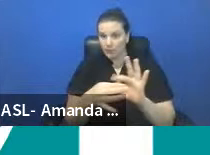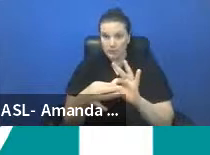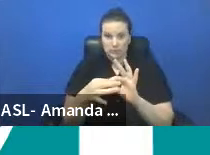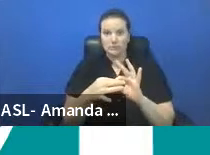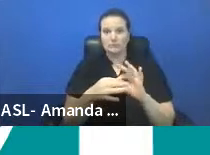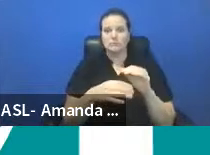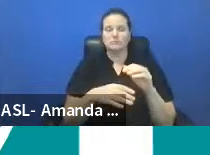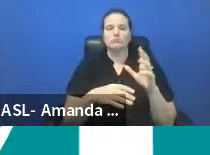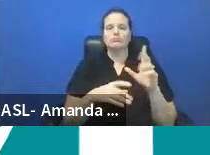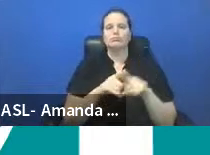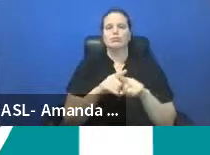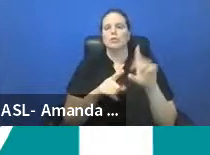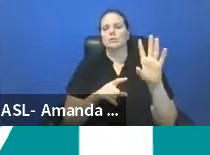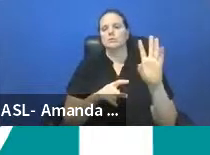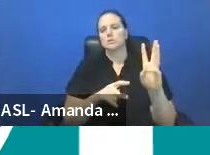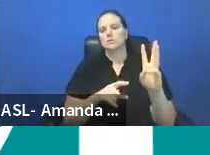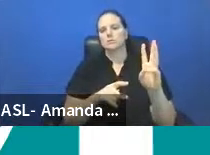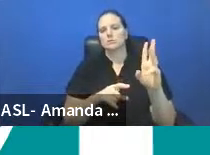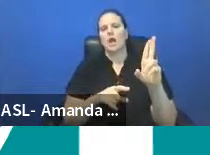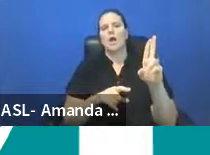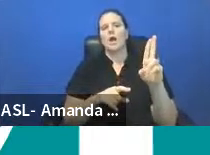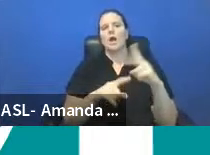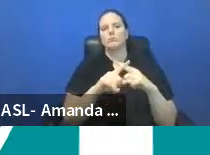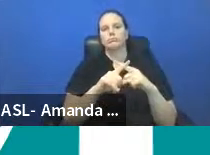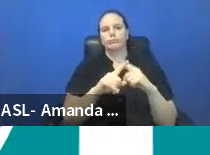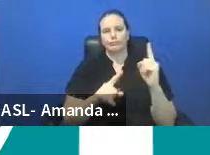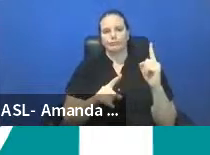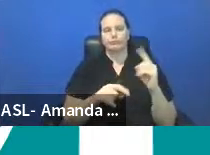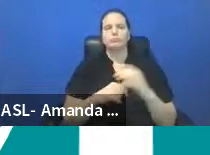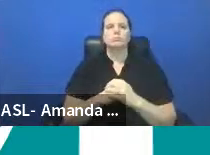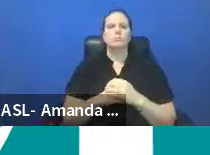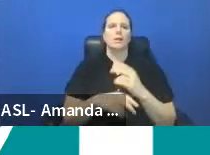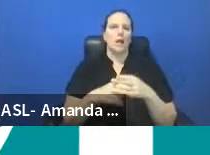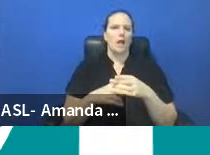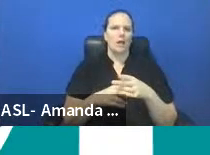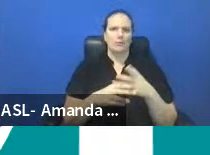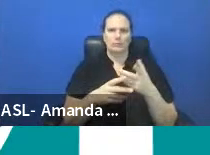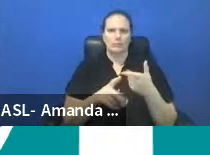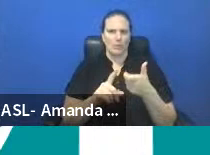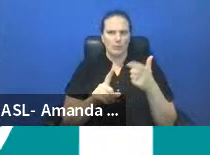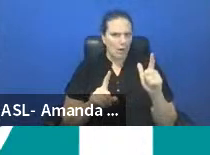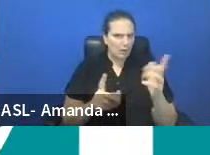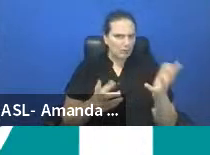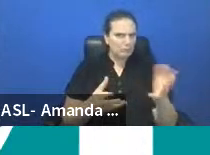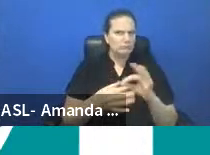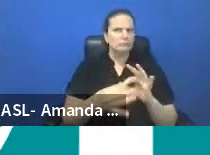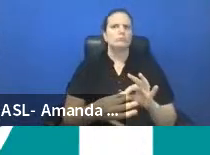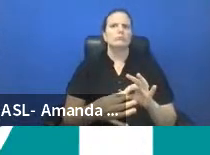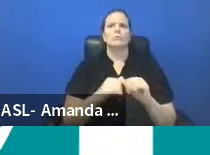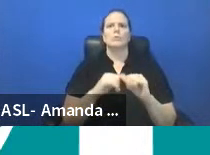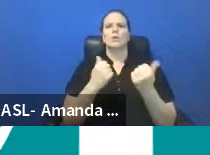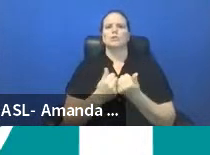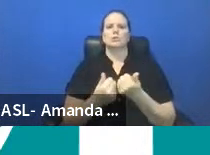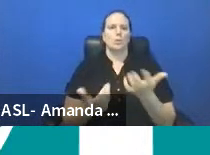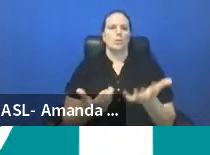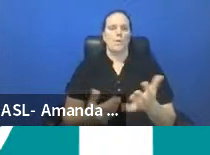and dial *6 to unmute yourself. Please provide your name and affiliation. We have